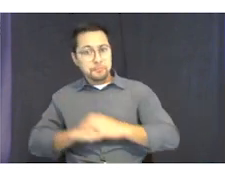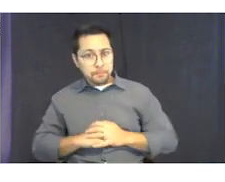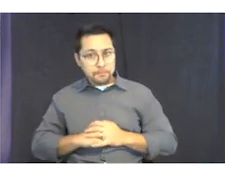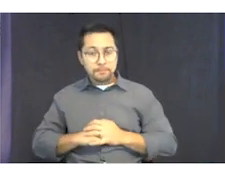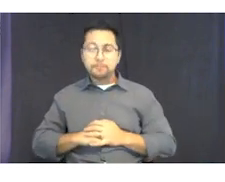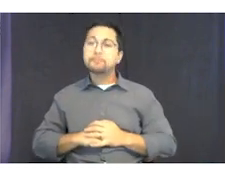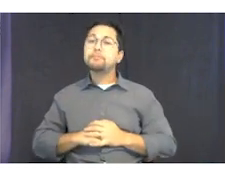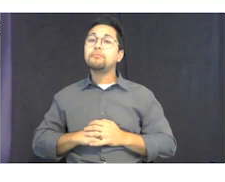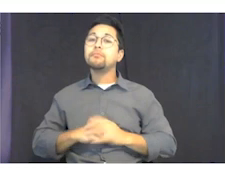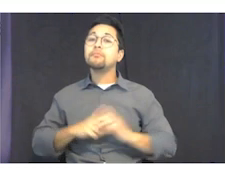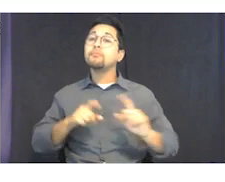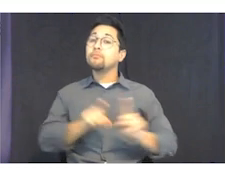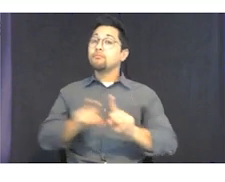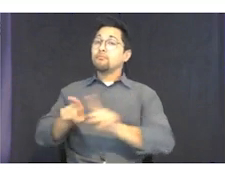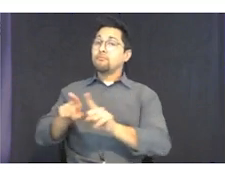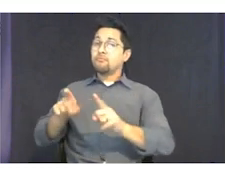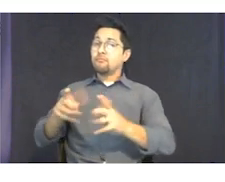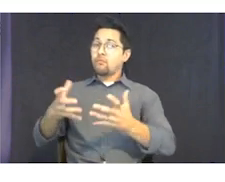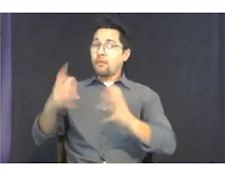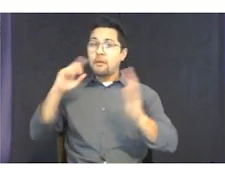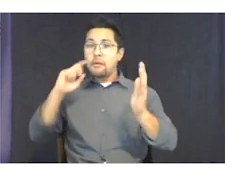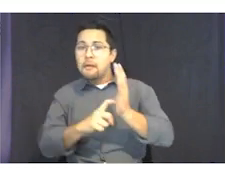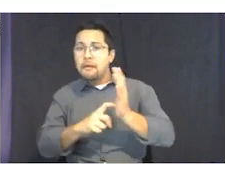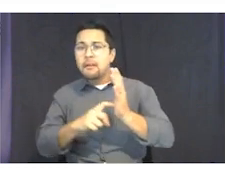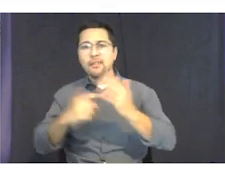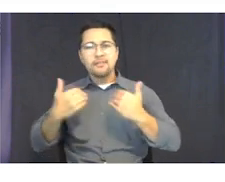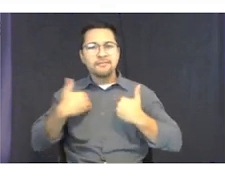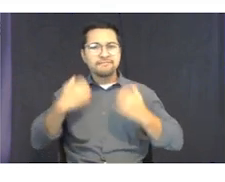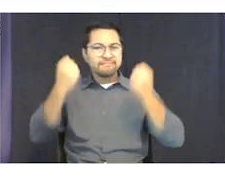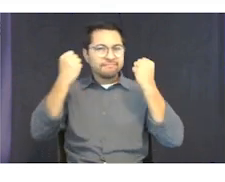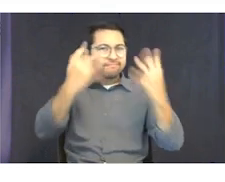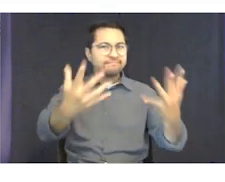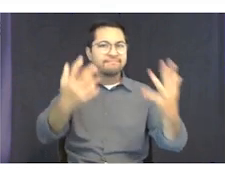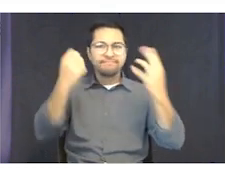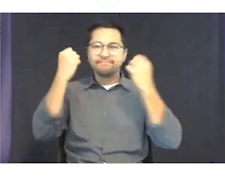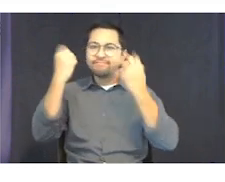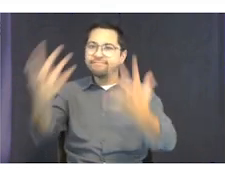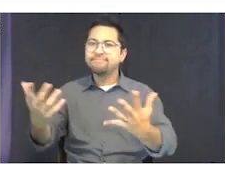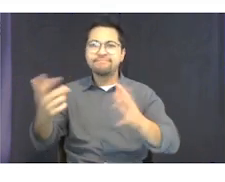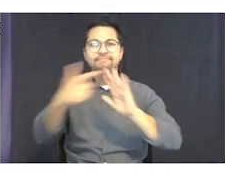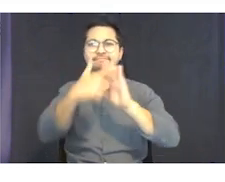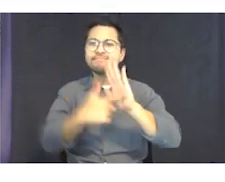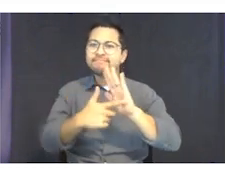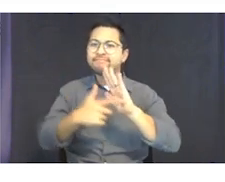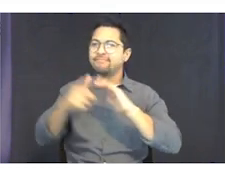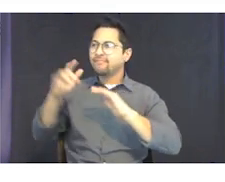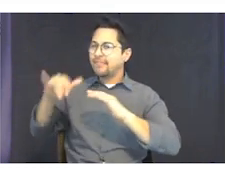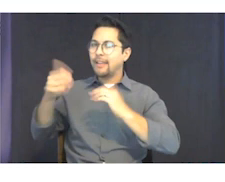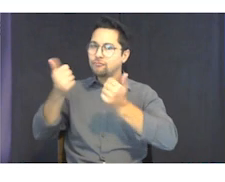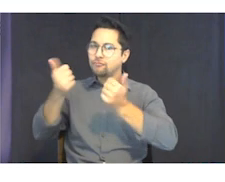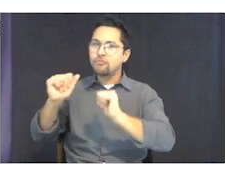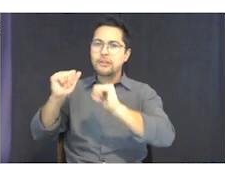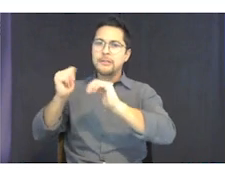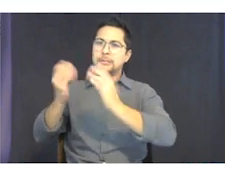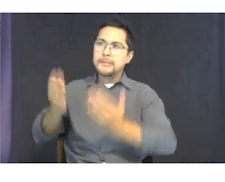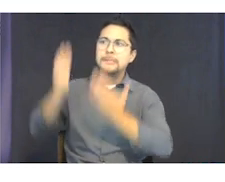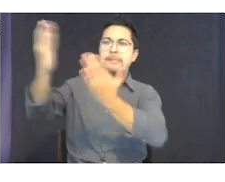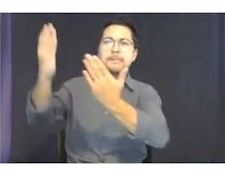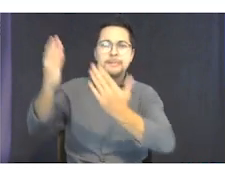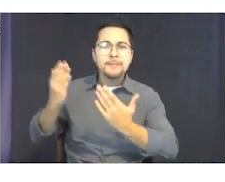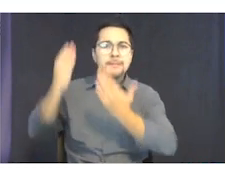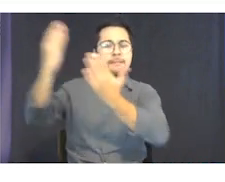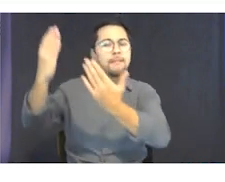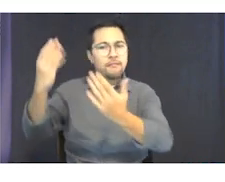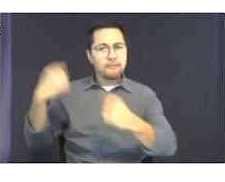We also want to acknowledge that there are many, many legislative efforts that have occurred over the last 2 legislative